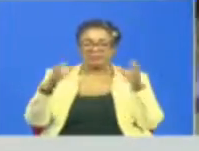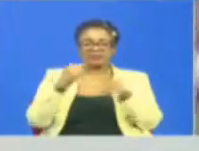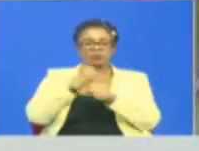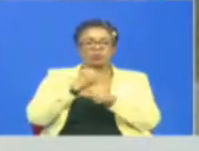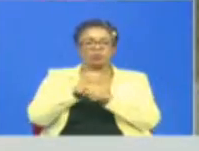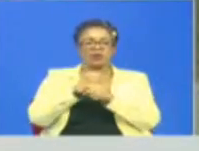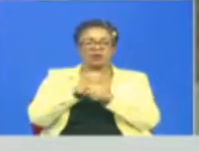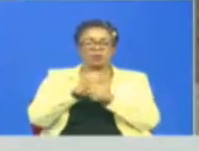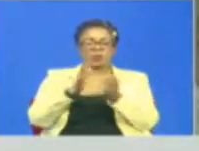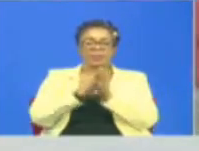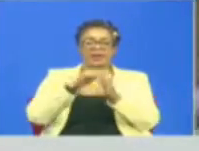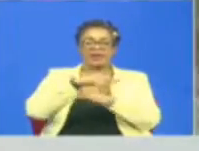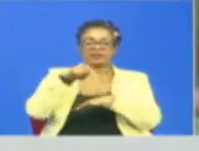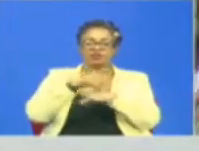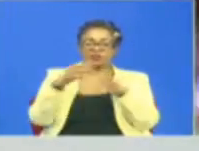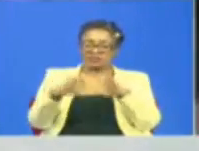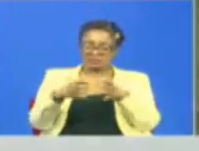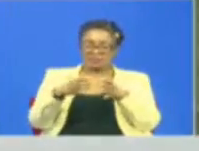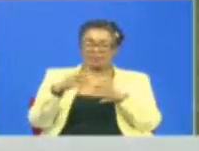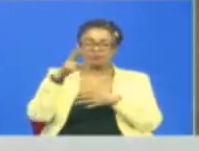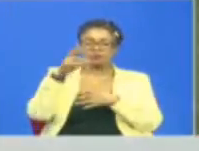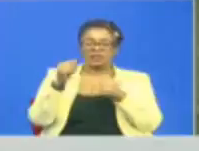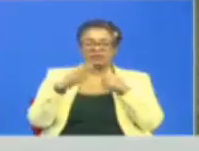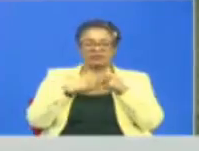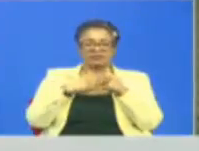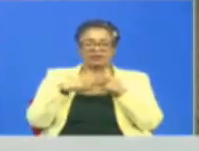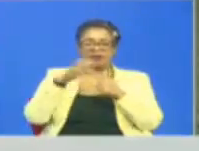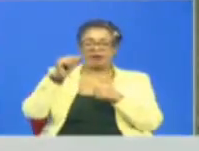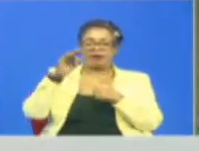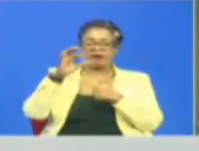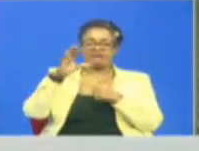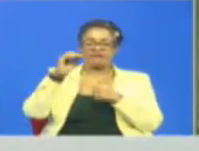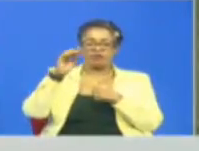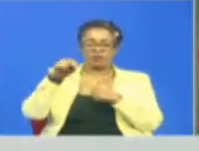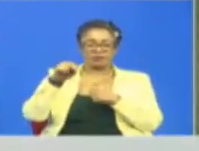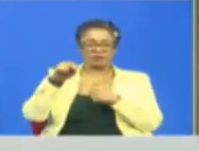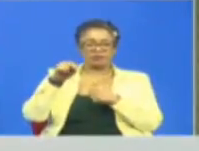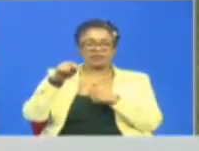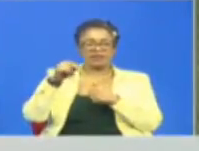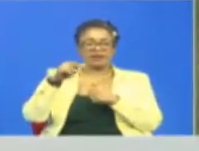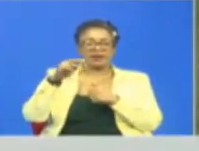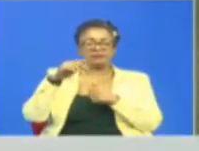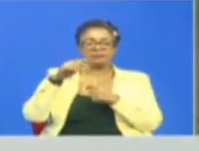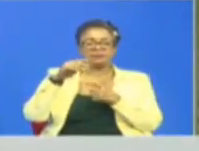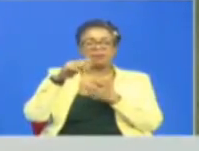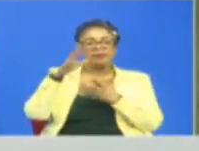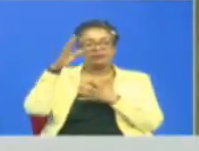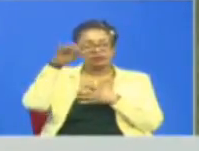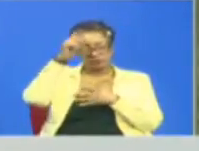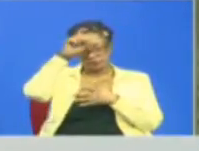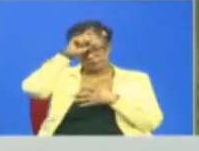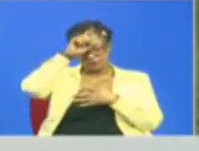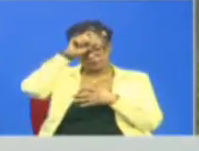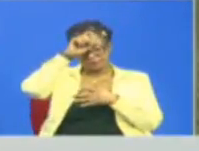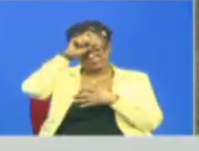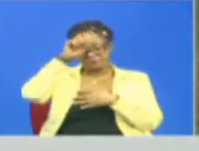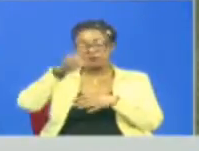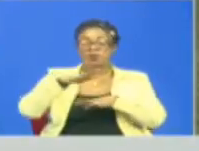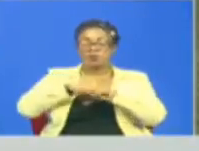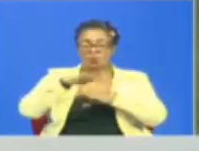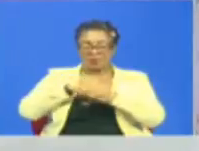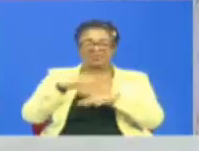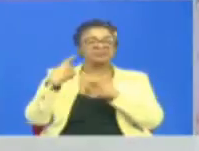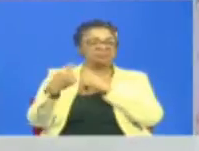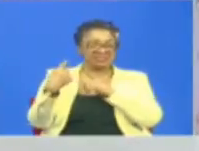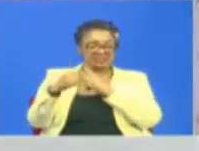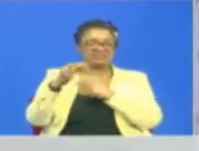the national team was the 2019 Africa Cup of Nations in Cairo. Yeah, ilikuwa good experience kucheza AFCON. Nadhani hiyo ndio